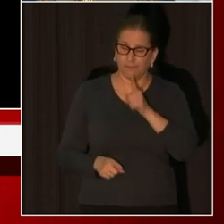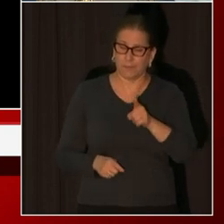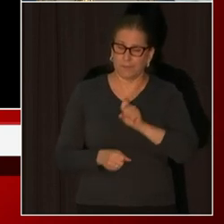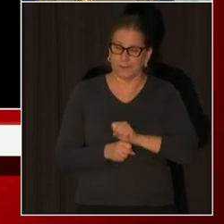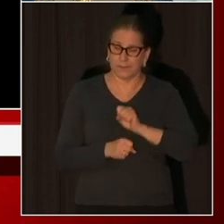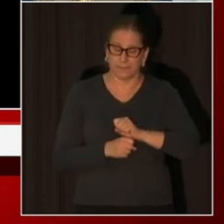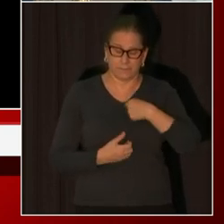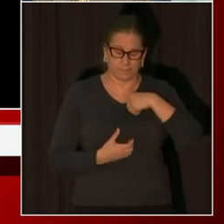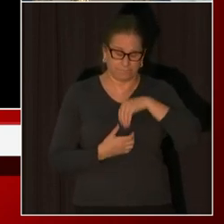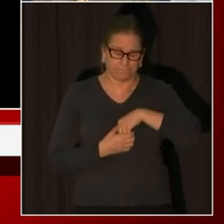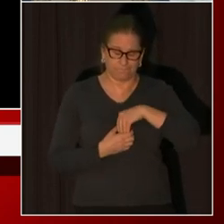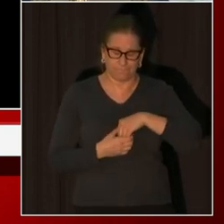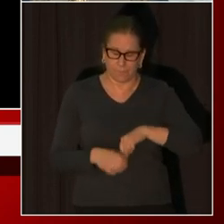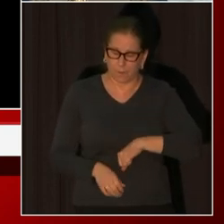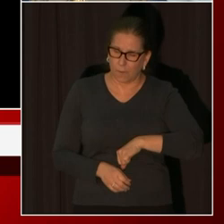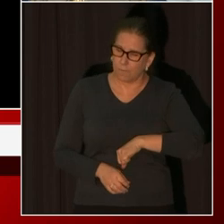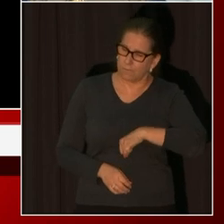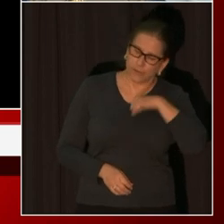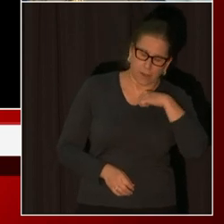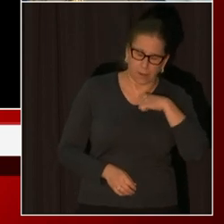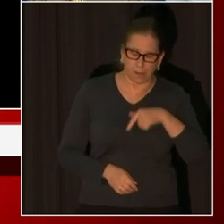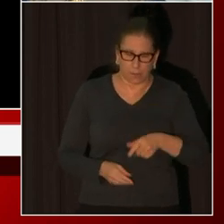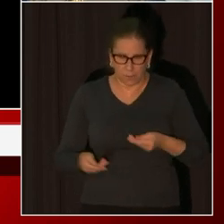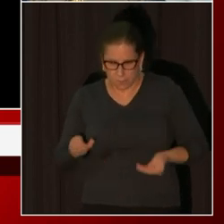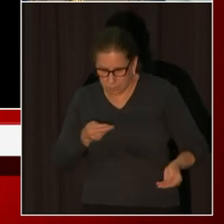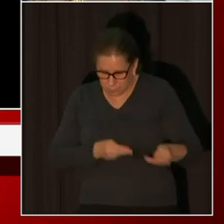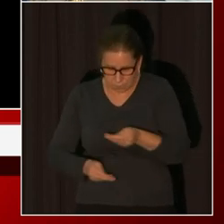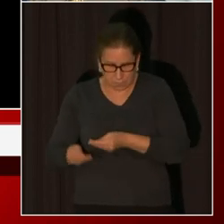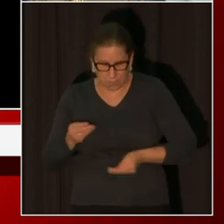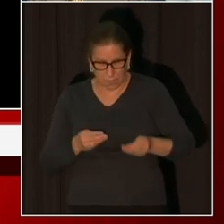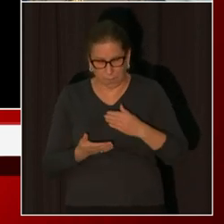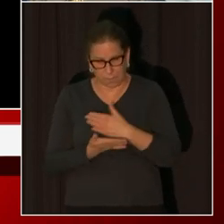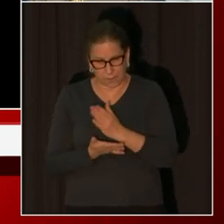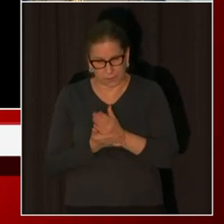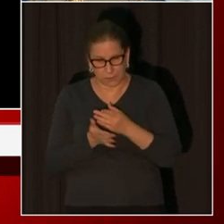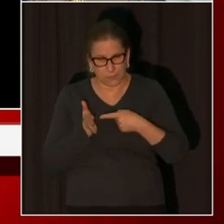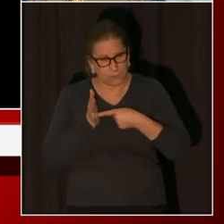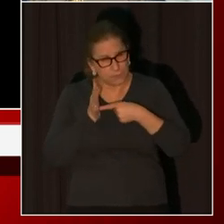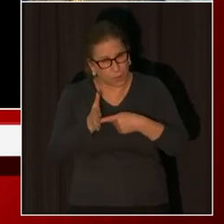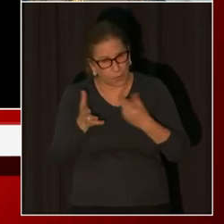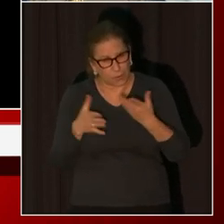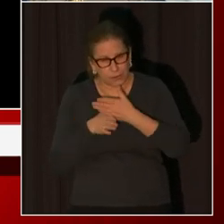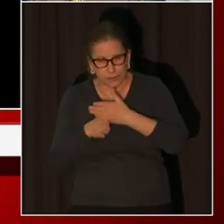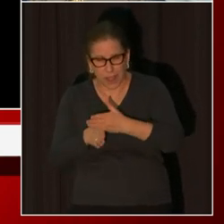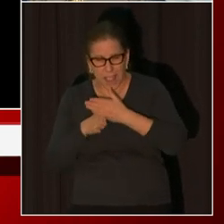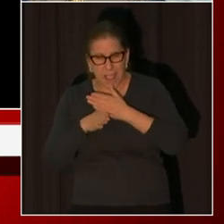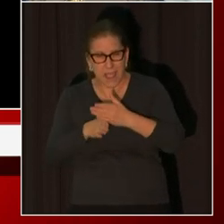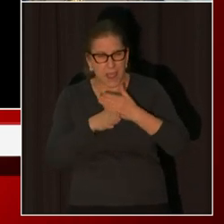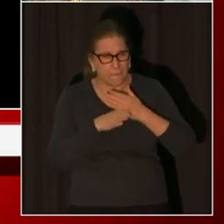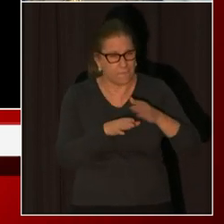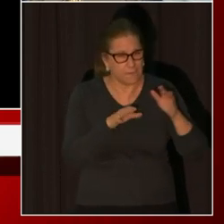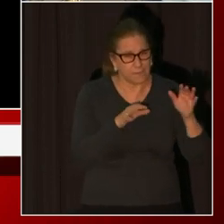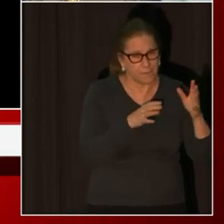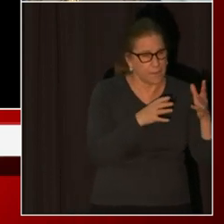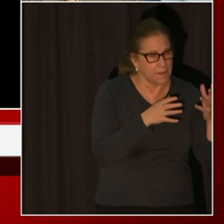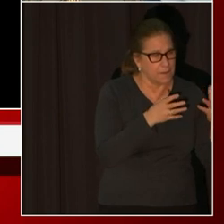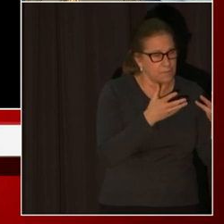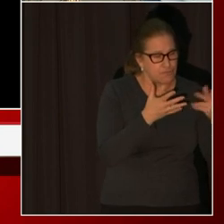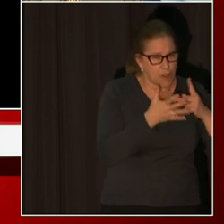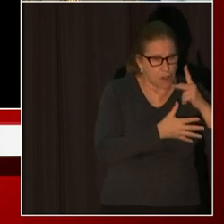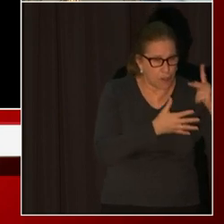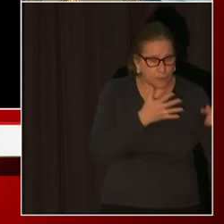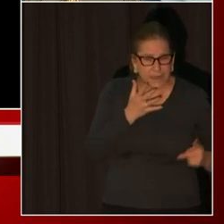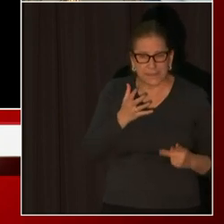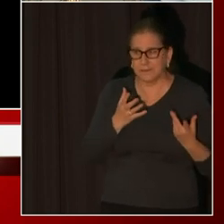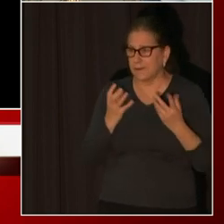that reflects our shared values and priorities. One of our priorities in putting this budget